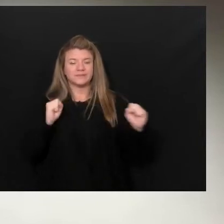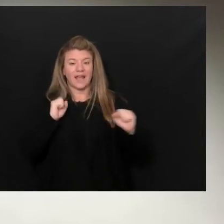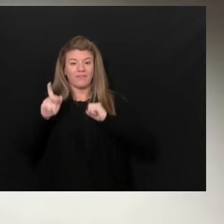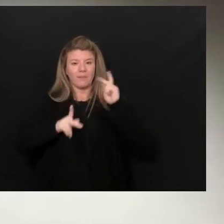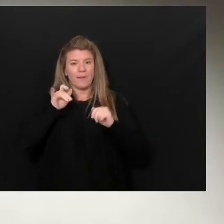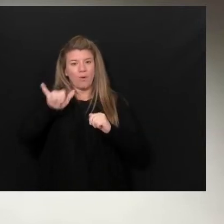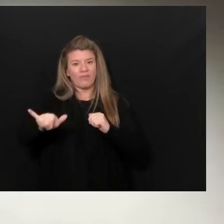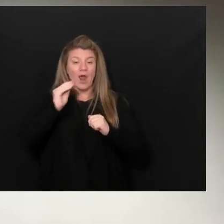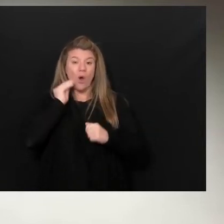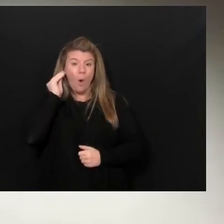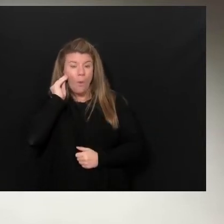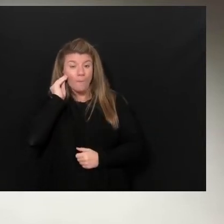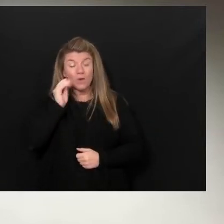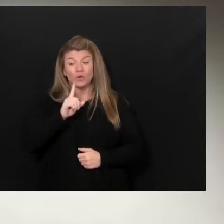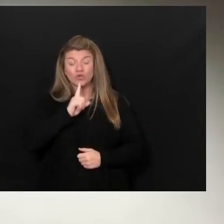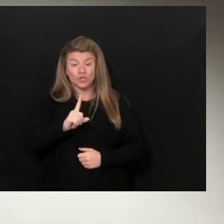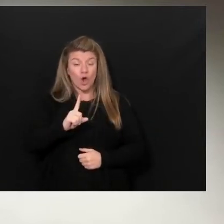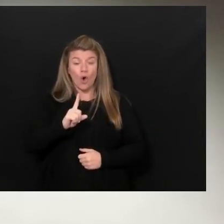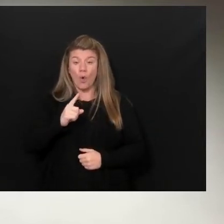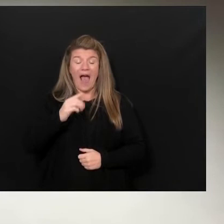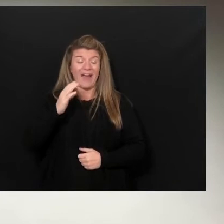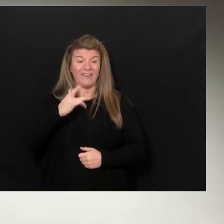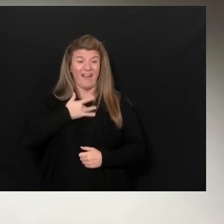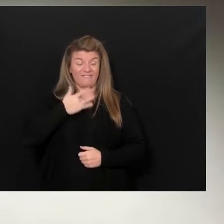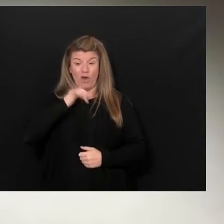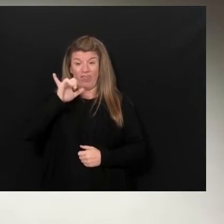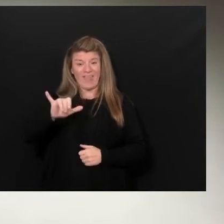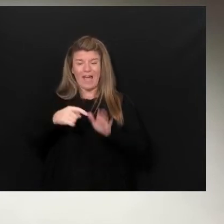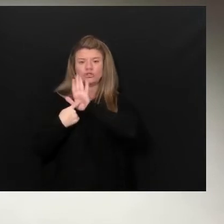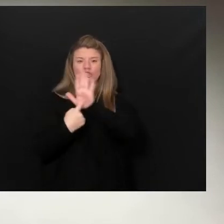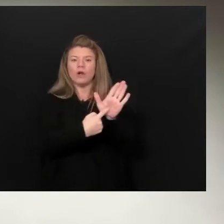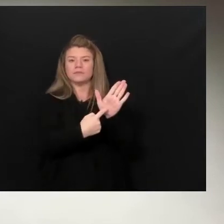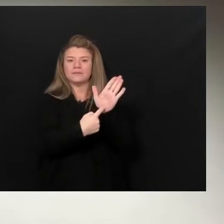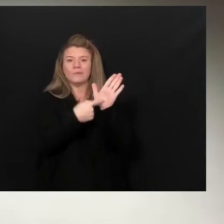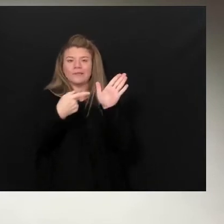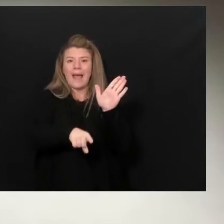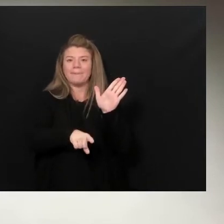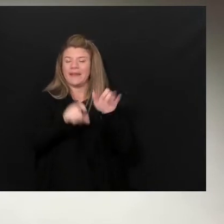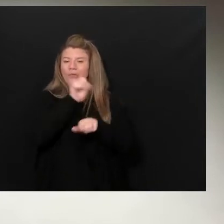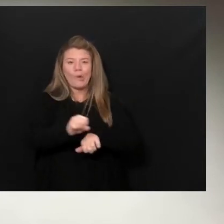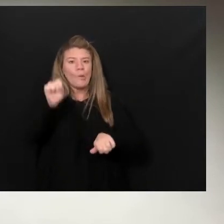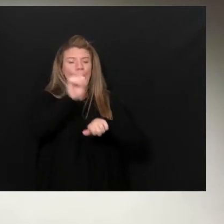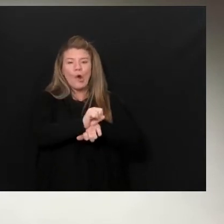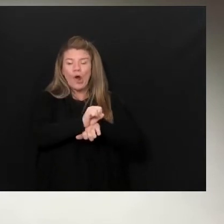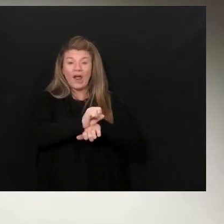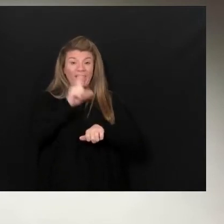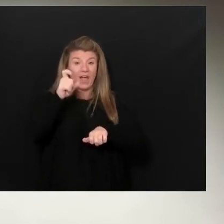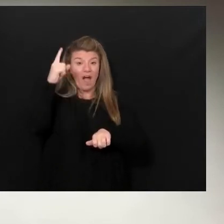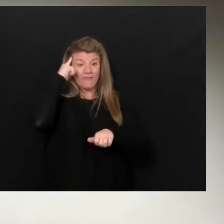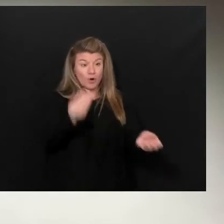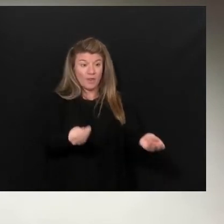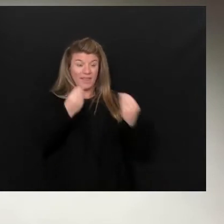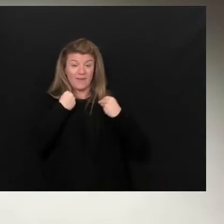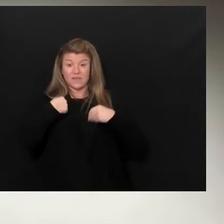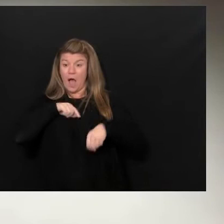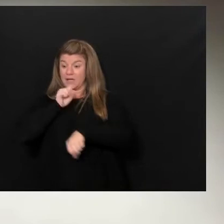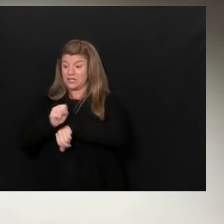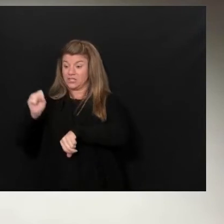veterans home. So I think it's a testament to what's going on, the effort he continues to press us to do, and wanted to make